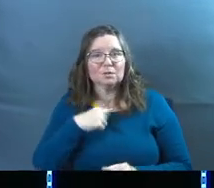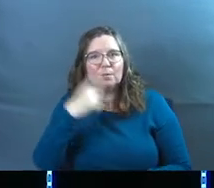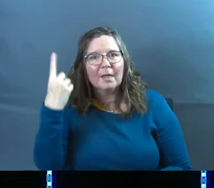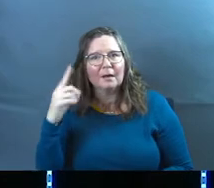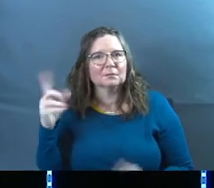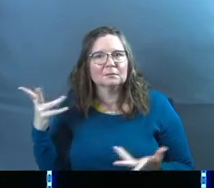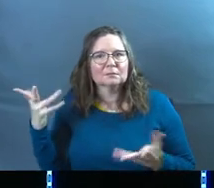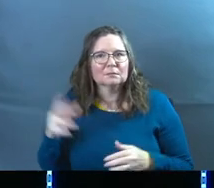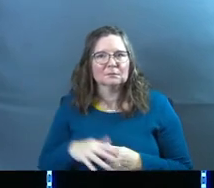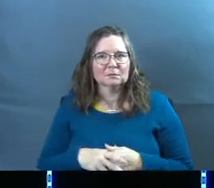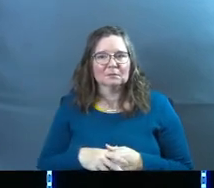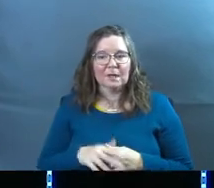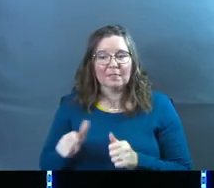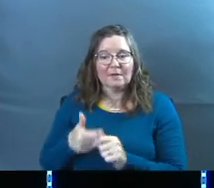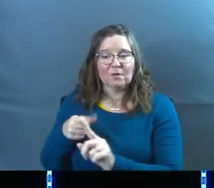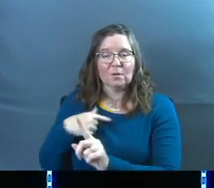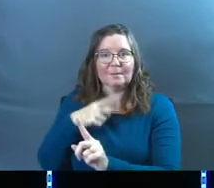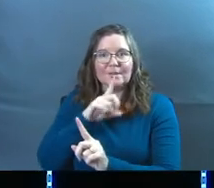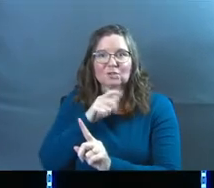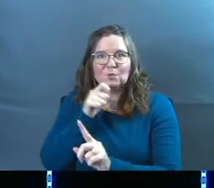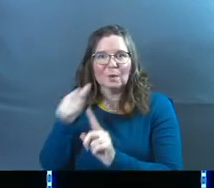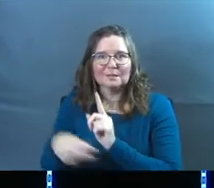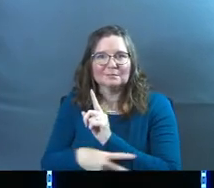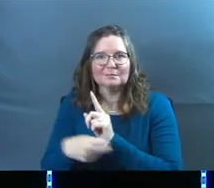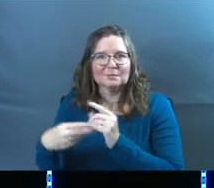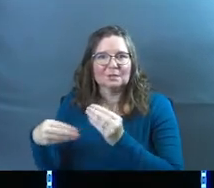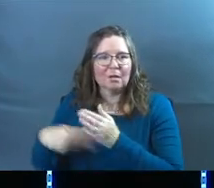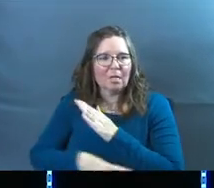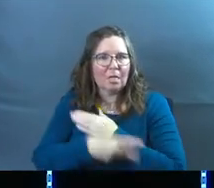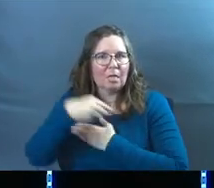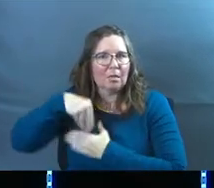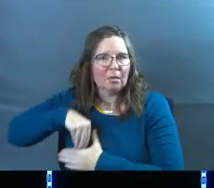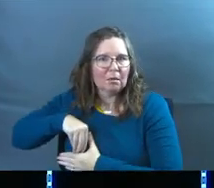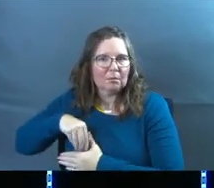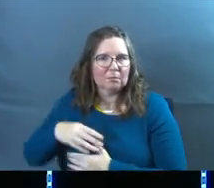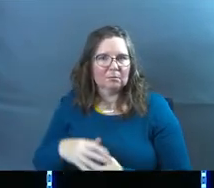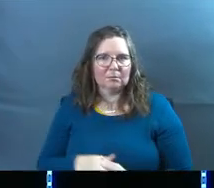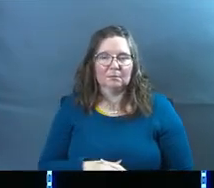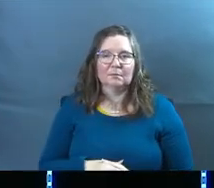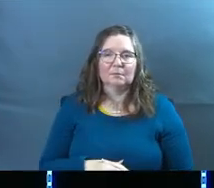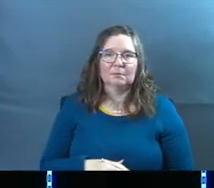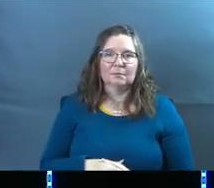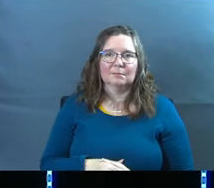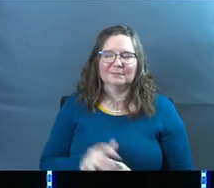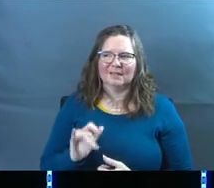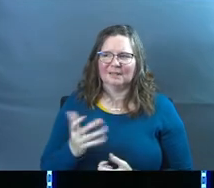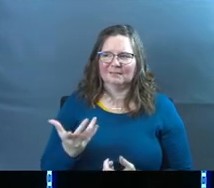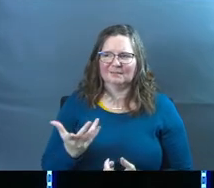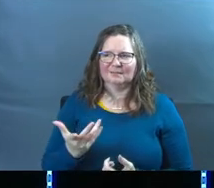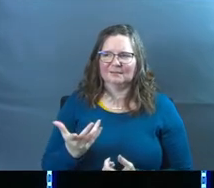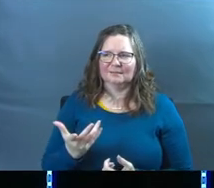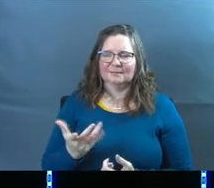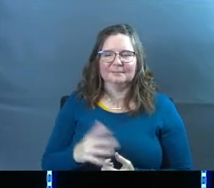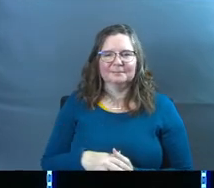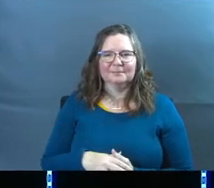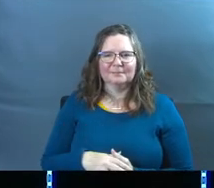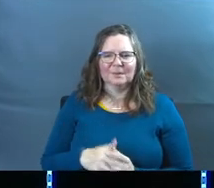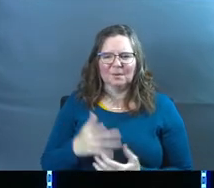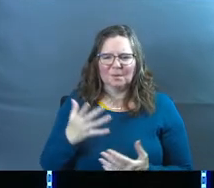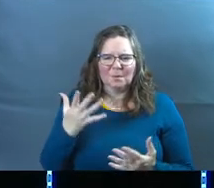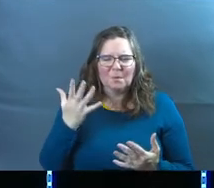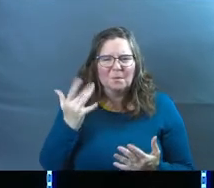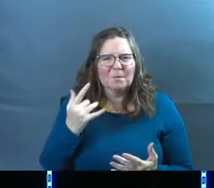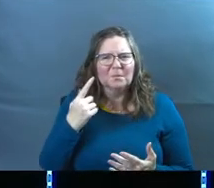black. They'd follow her around to make sure that she wasn't going to shoplift. It's kind of like, what is